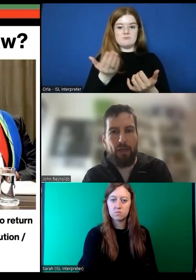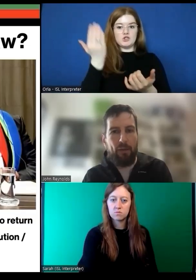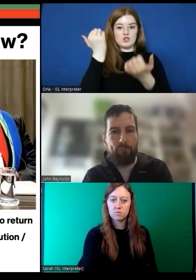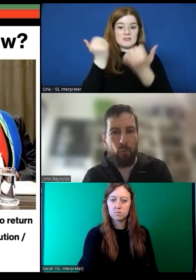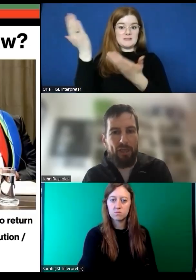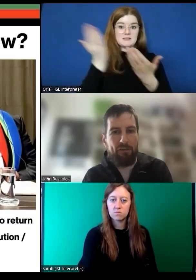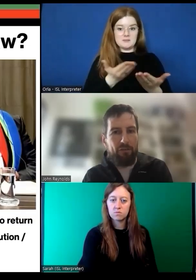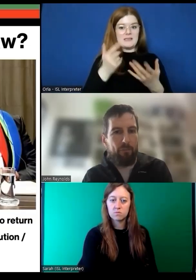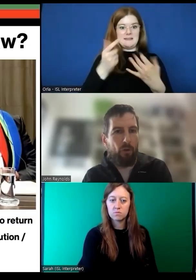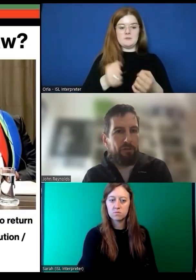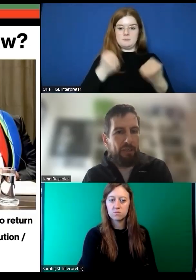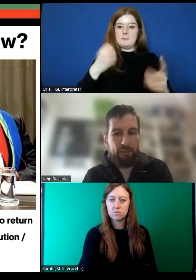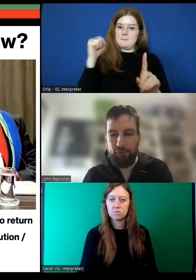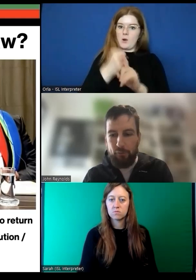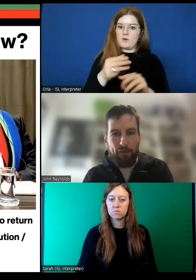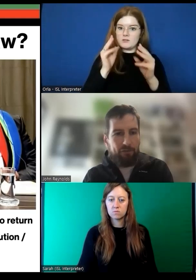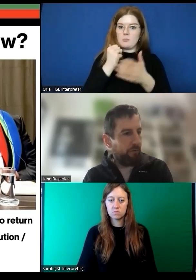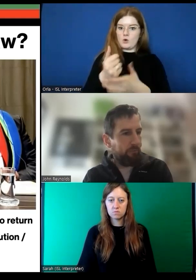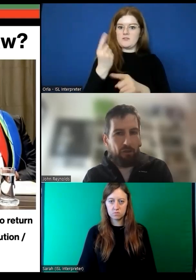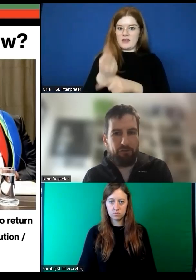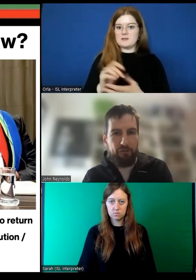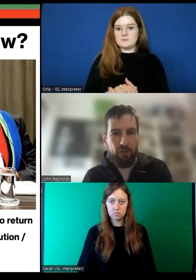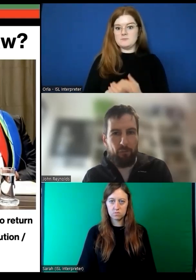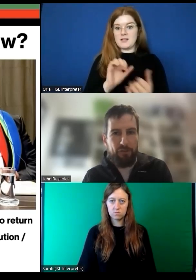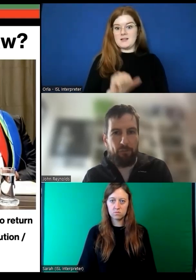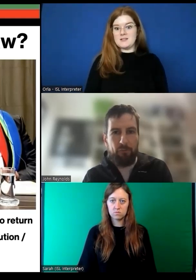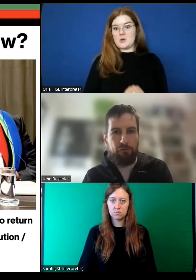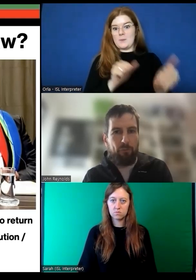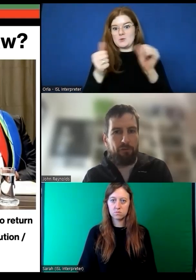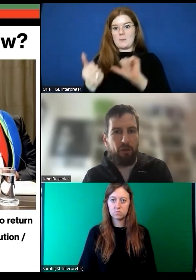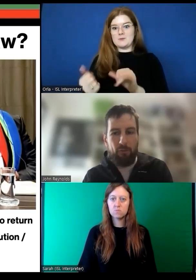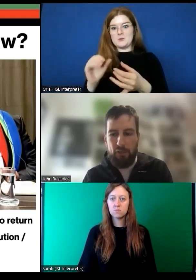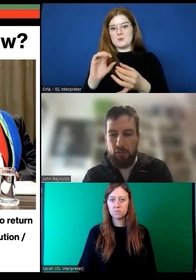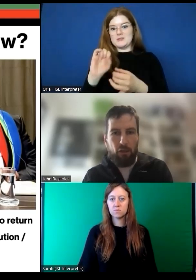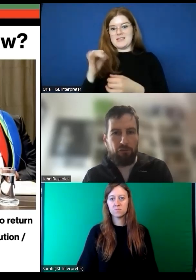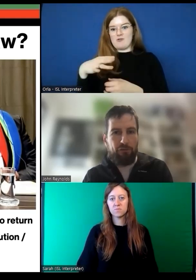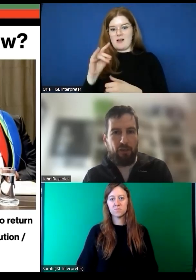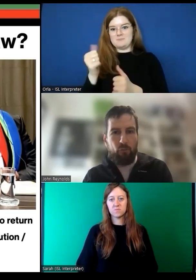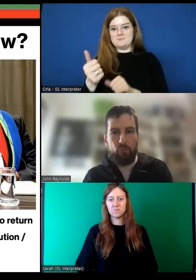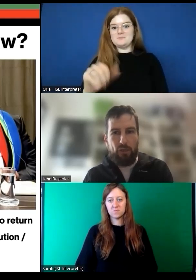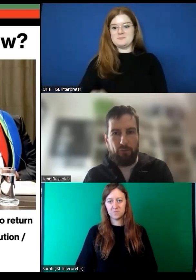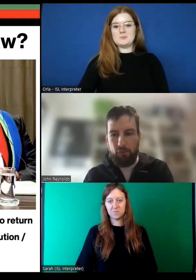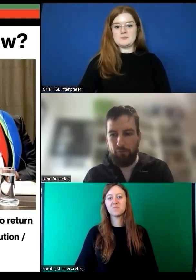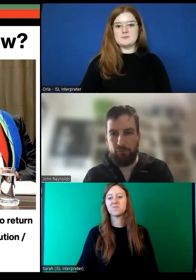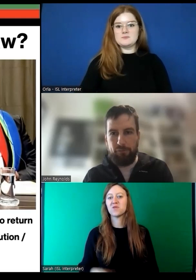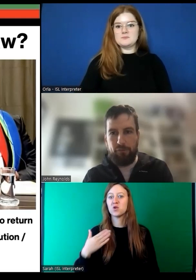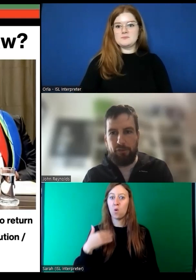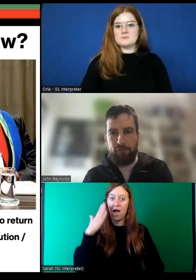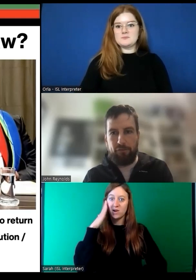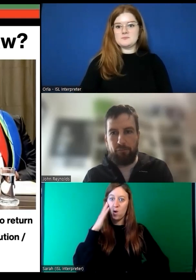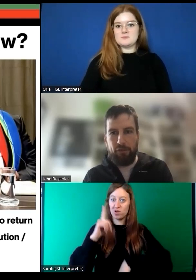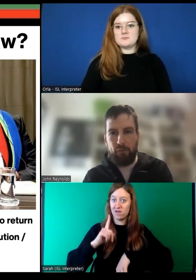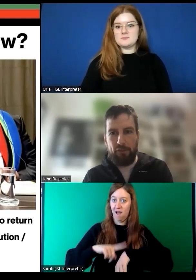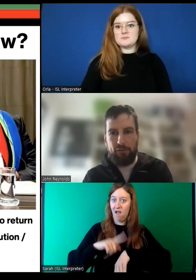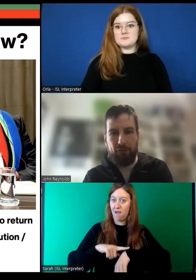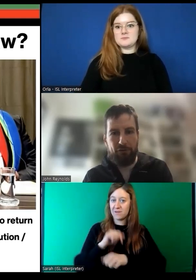strong weight and support to that. So I'm conscious of the time. I think I'm pretty much up on my time. I'll just say a couple of